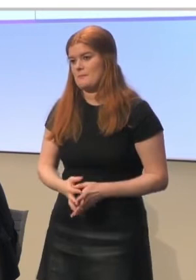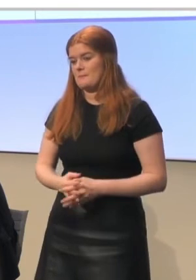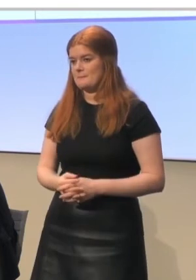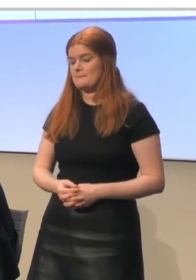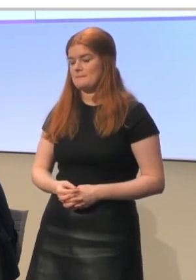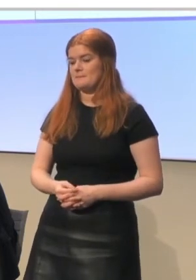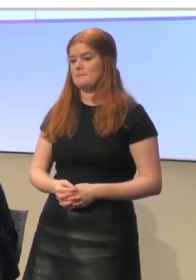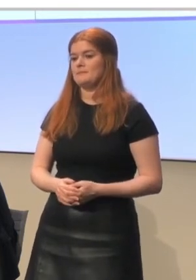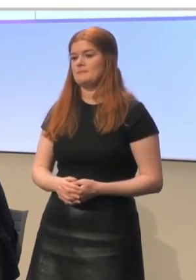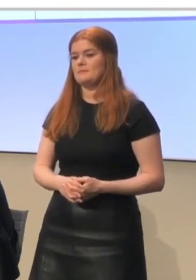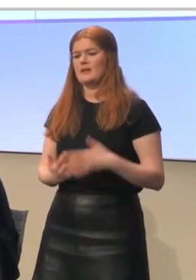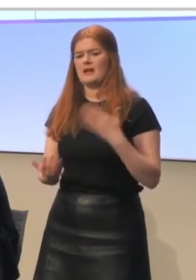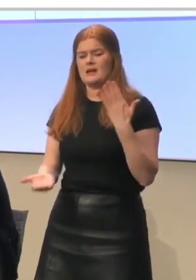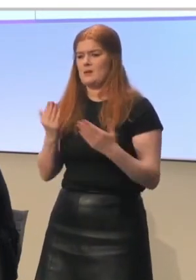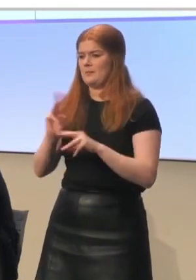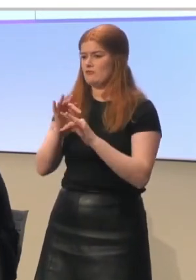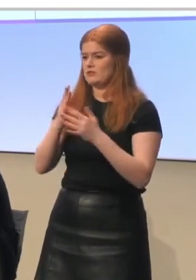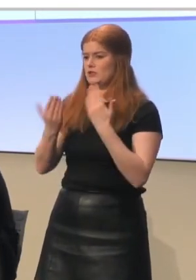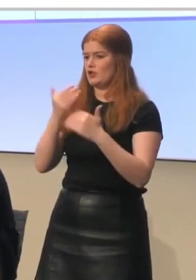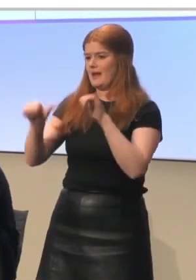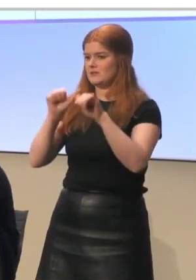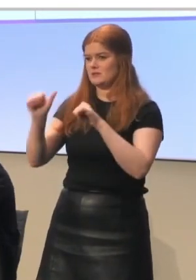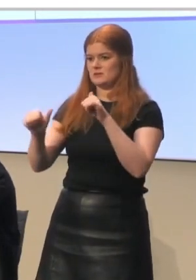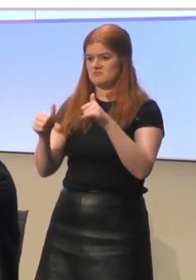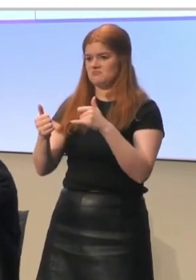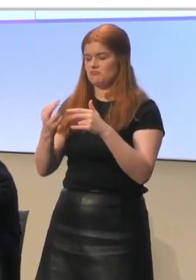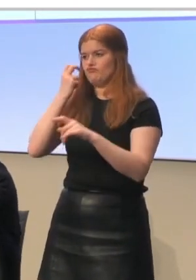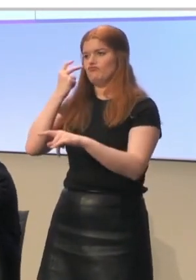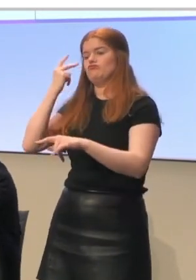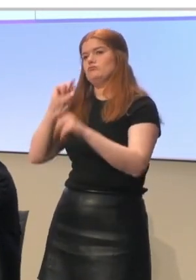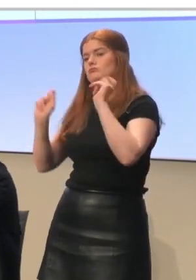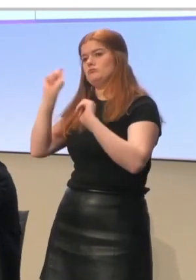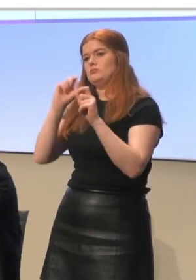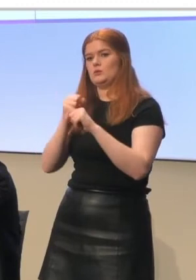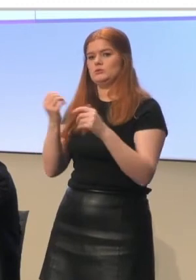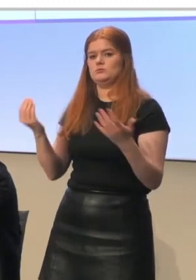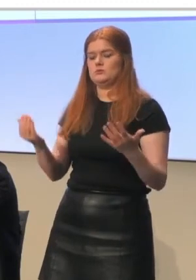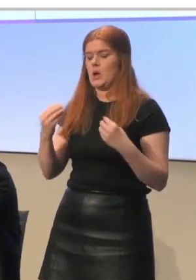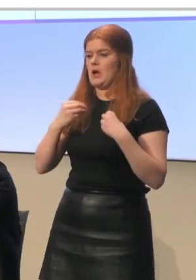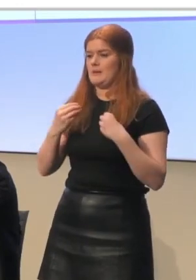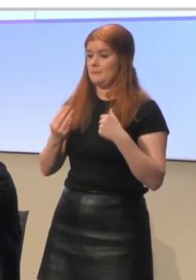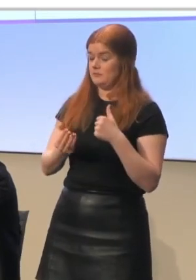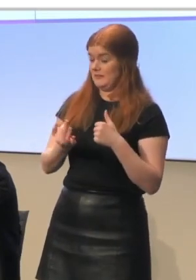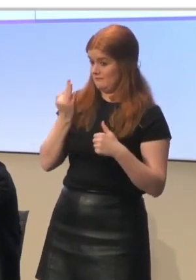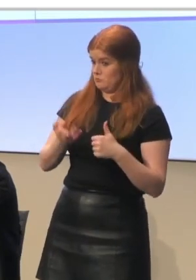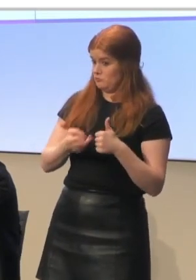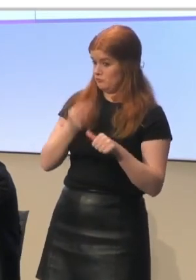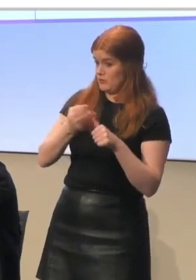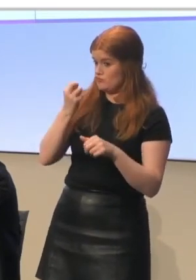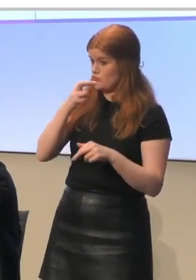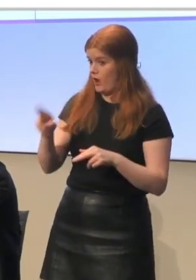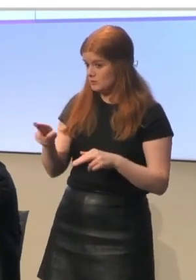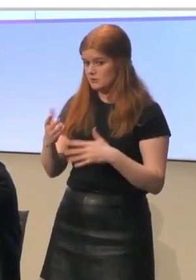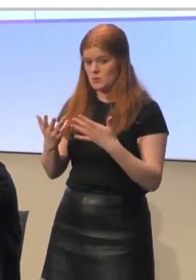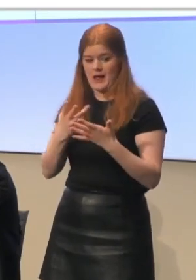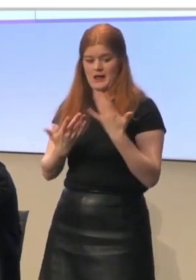In terms of how parents and the young adults we spoke to, how they reflected on their preparedness and their time in